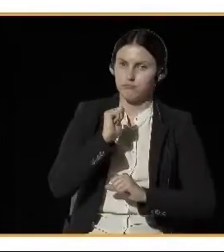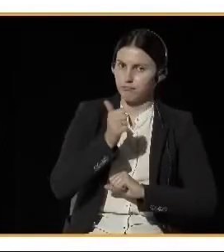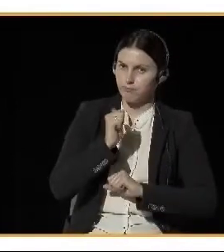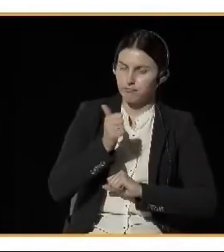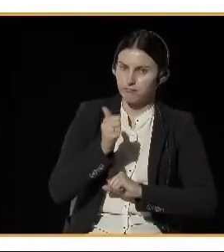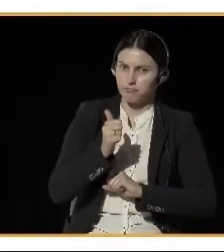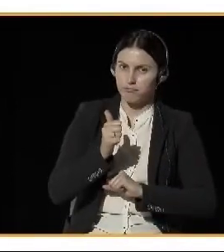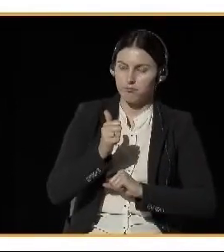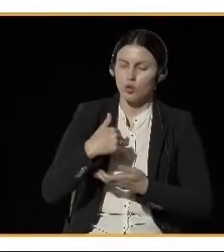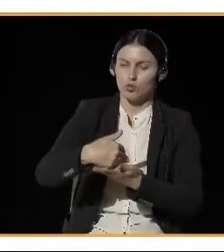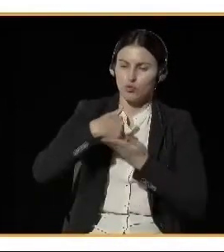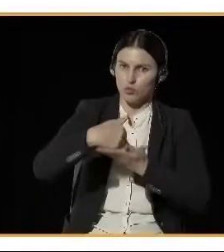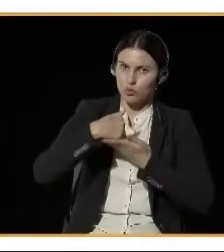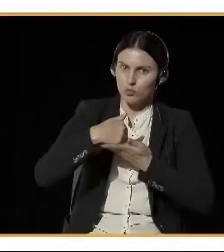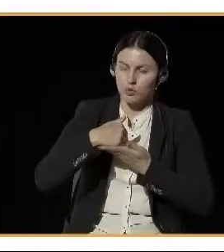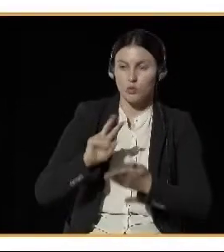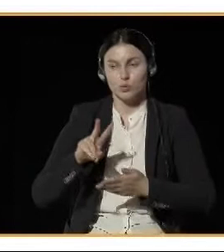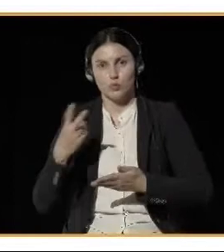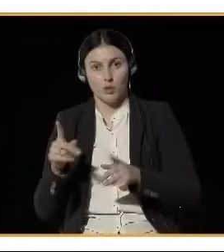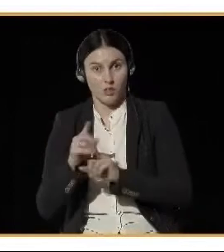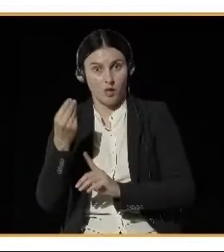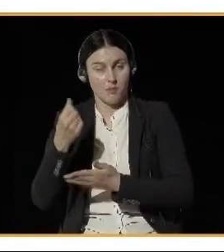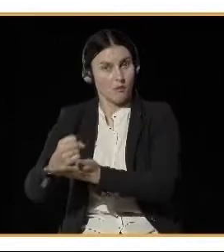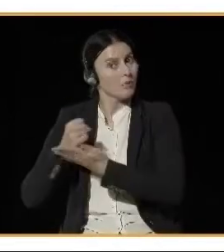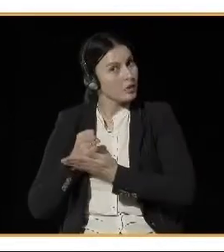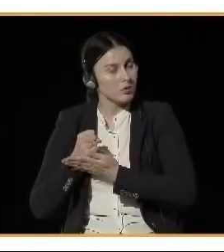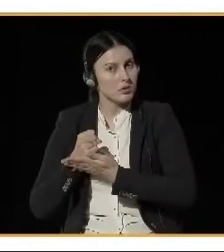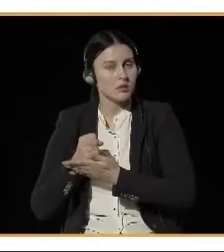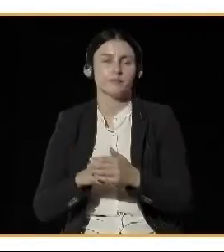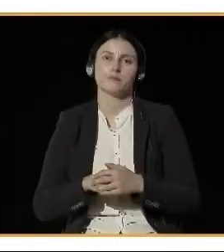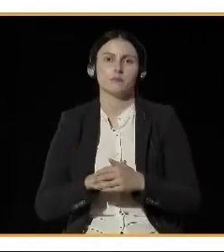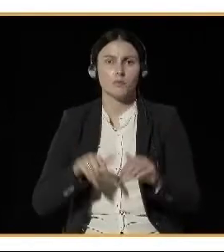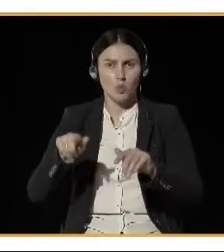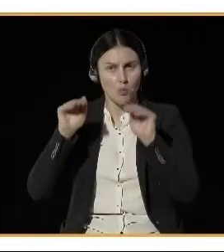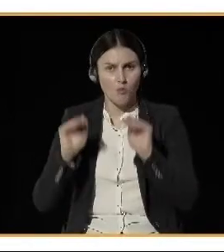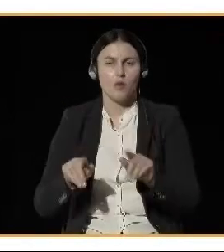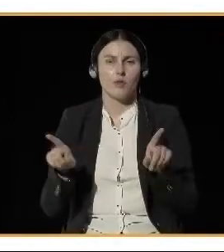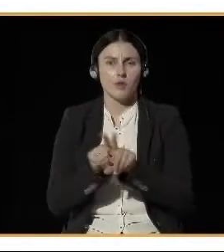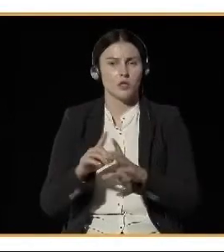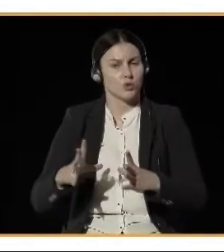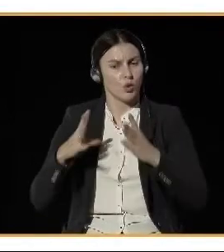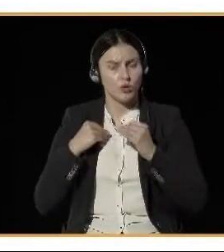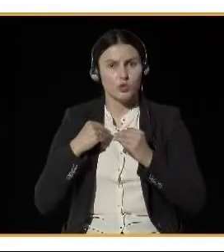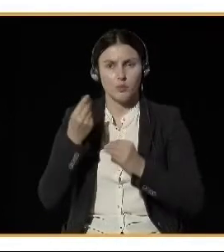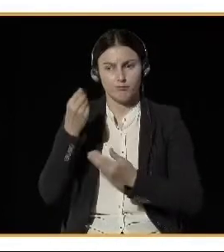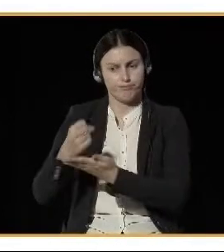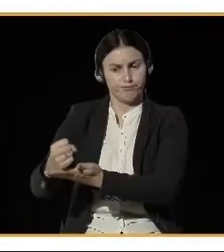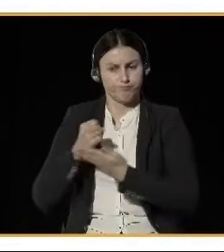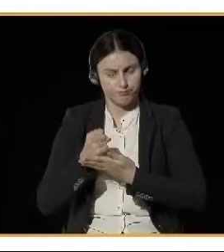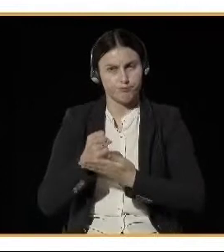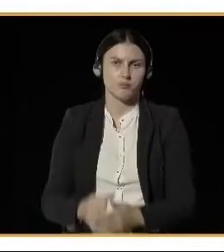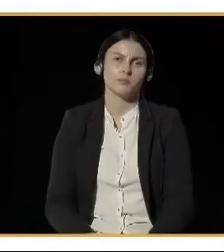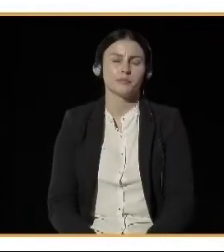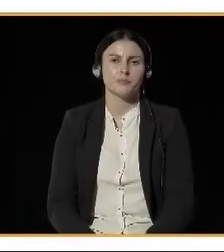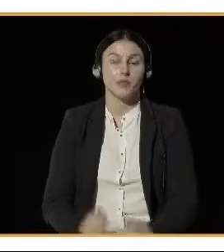and money. So they can also be granted with cash. To receive this support, they